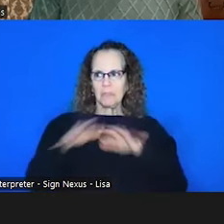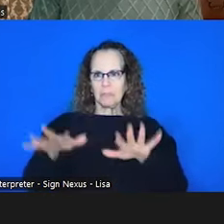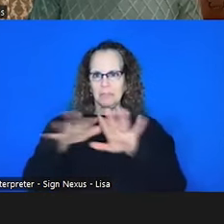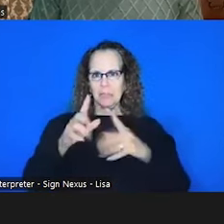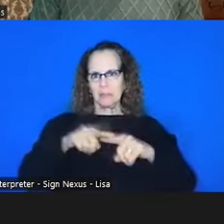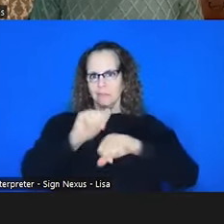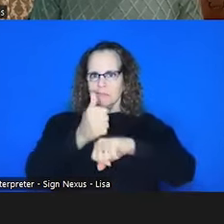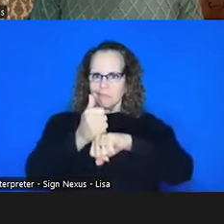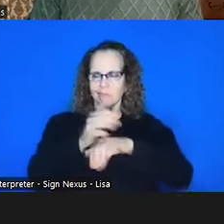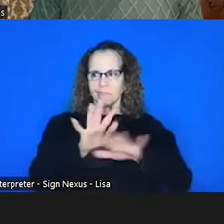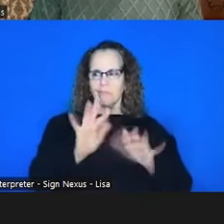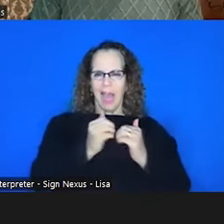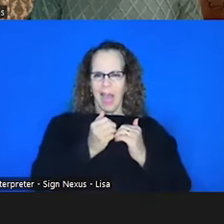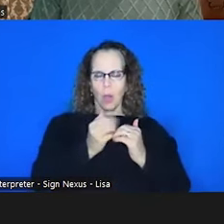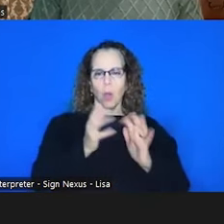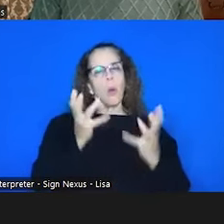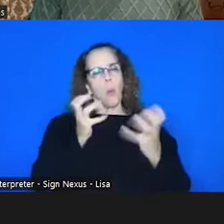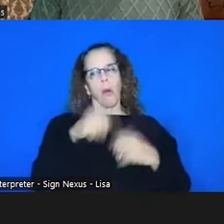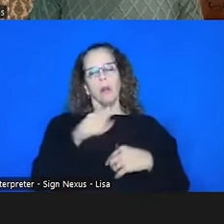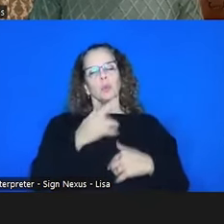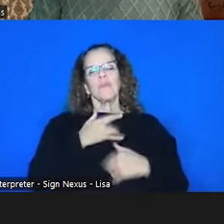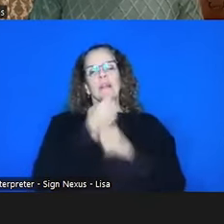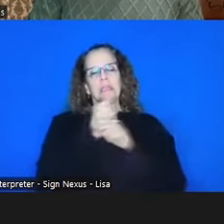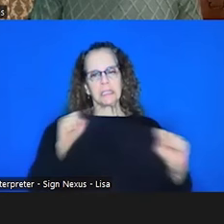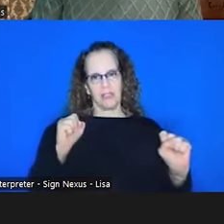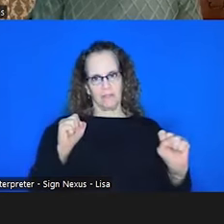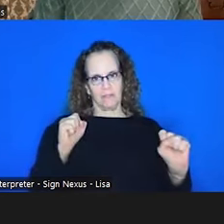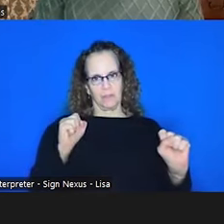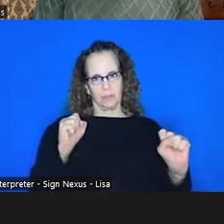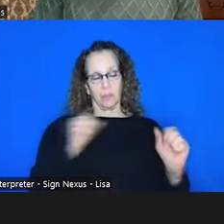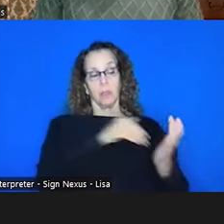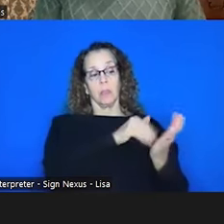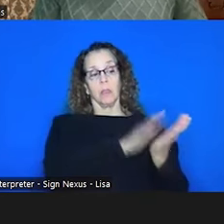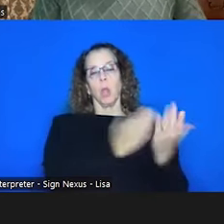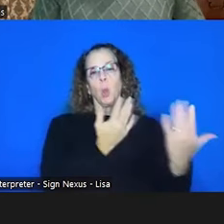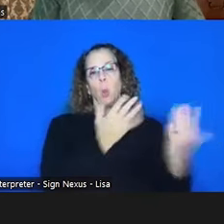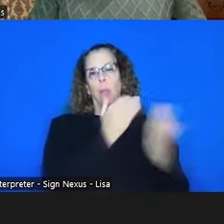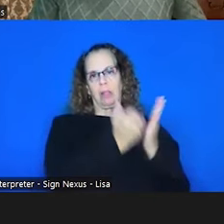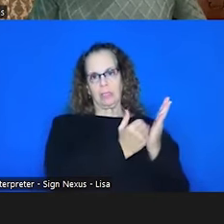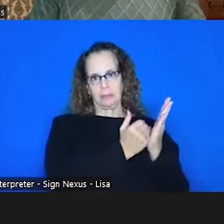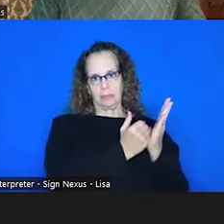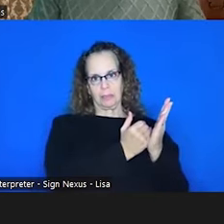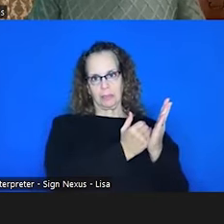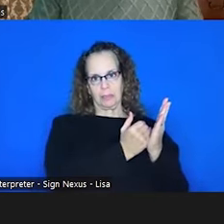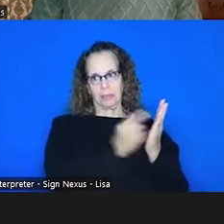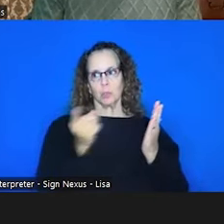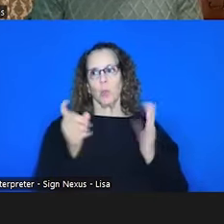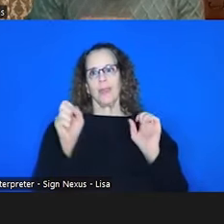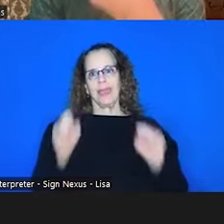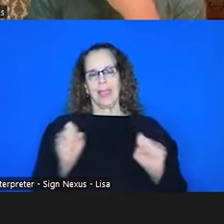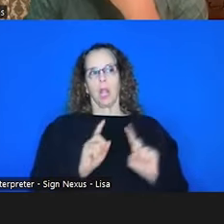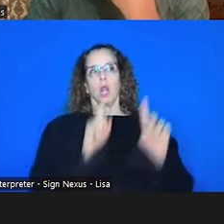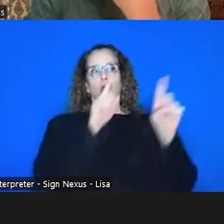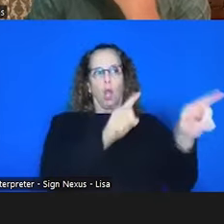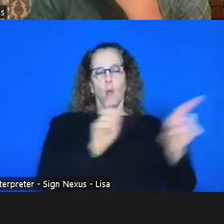want to ensure that people feel safe, they feel secure, and we place them on a waiting list so individuals can go to the spaces they feel most secure